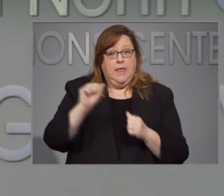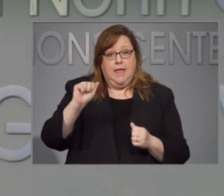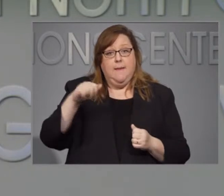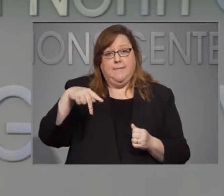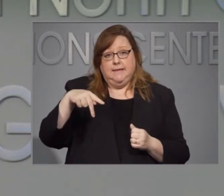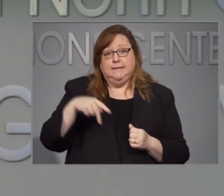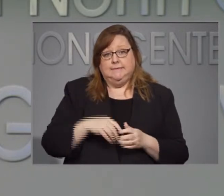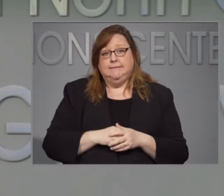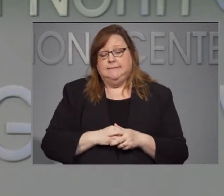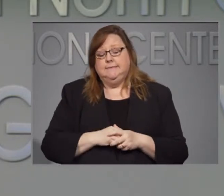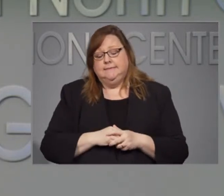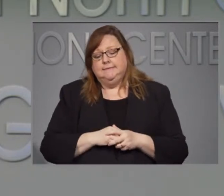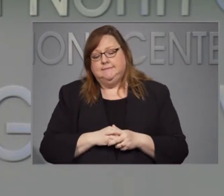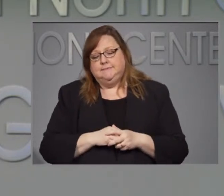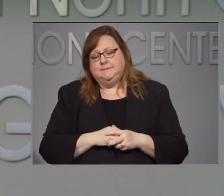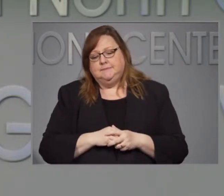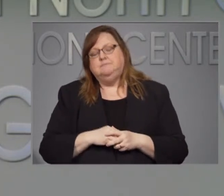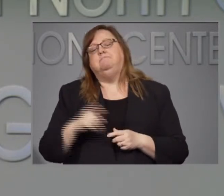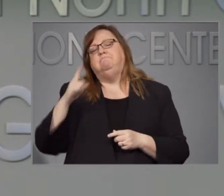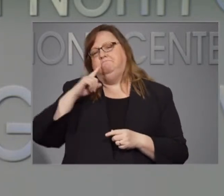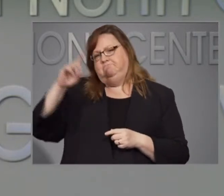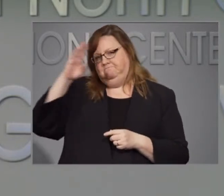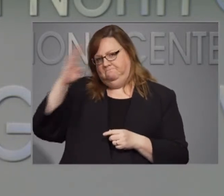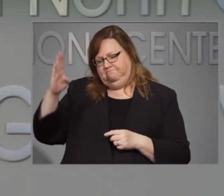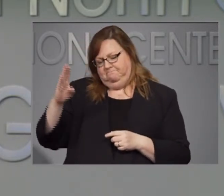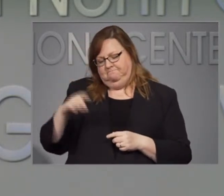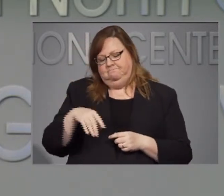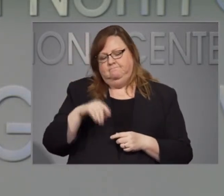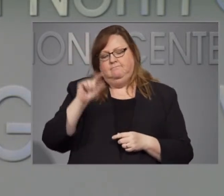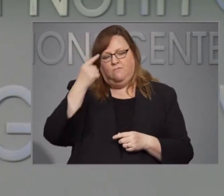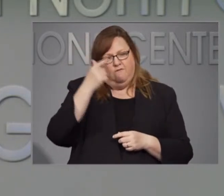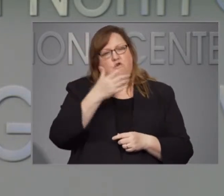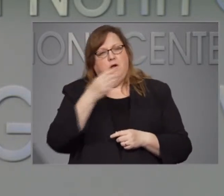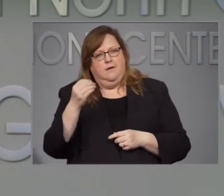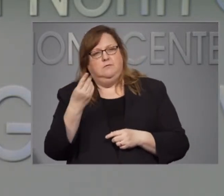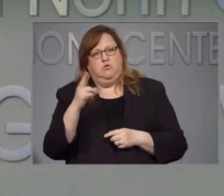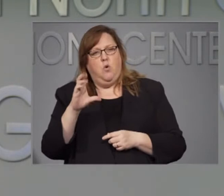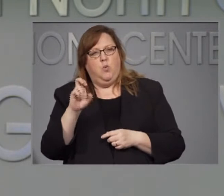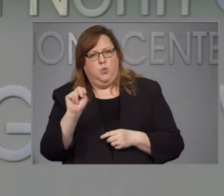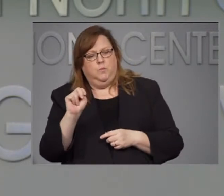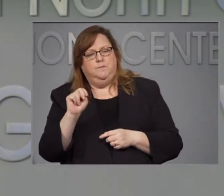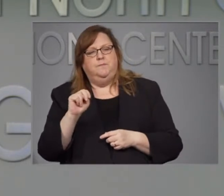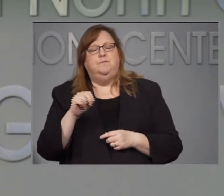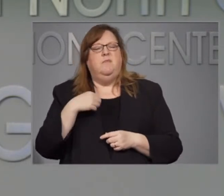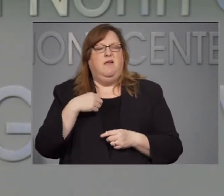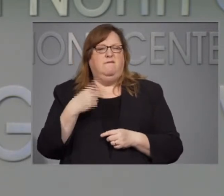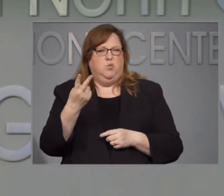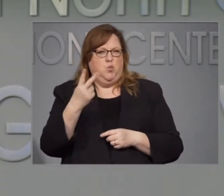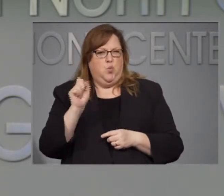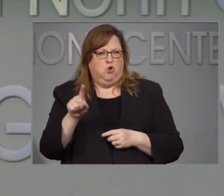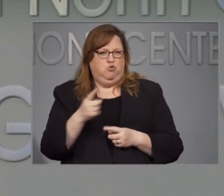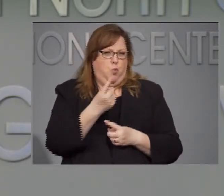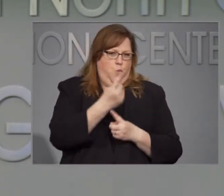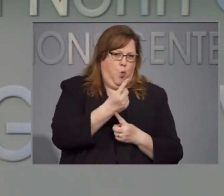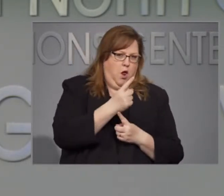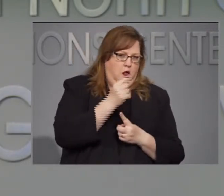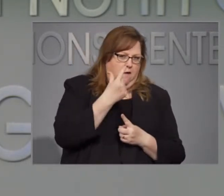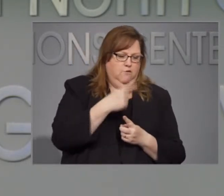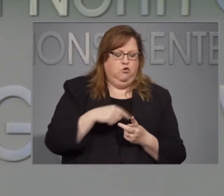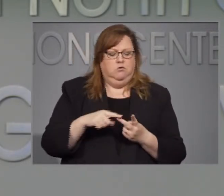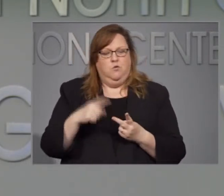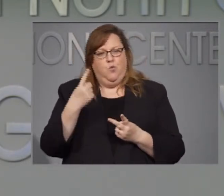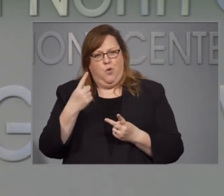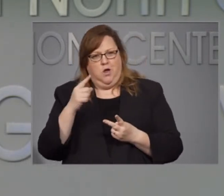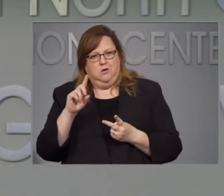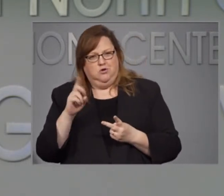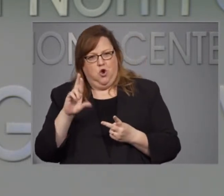Hi, Governor. Hi, Dr. Cohen. Brian Anderson here with the Associated Press. Thank you for taking my questions. I had one for the governor and one for Dr. Cohen. For